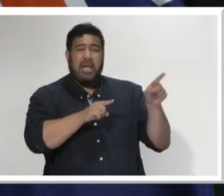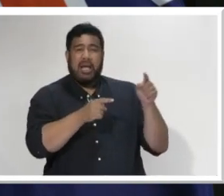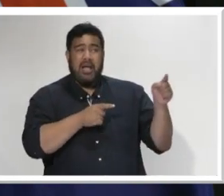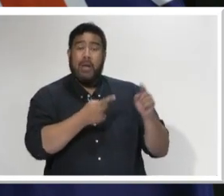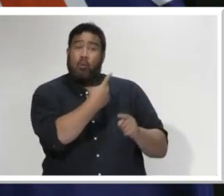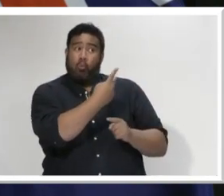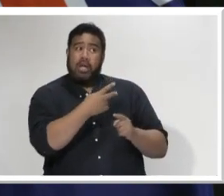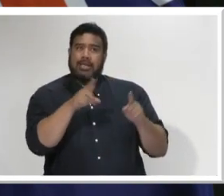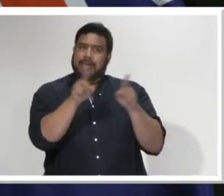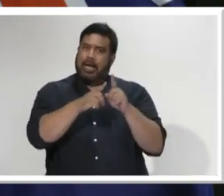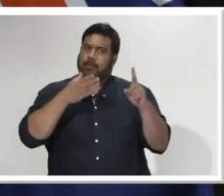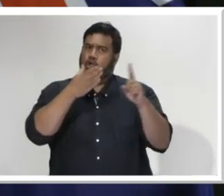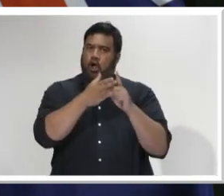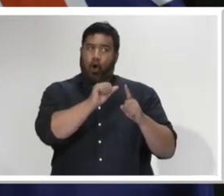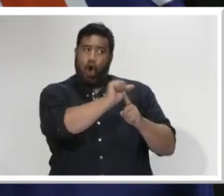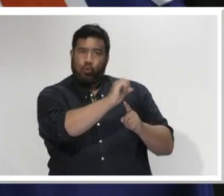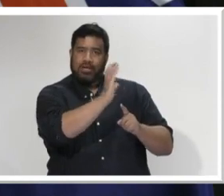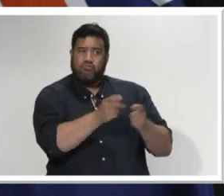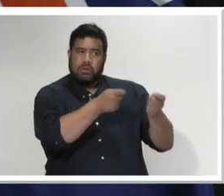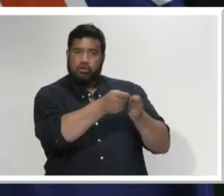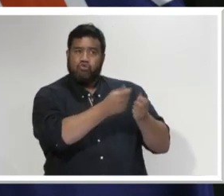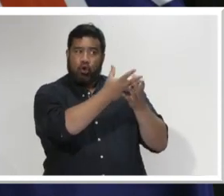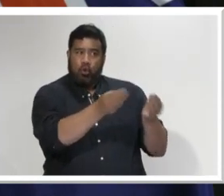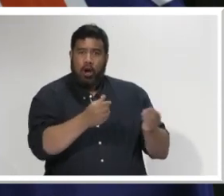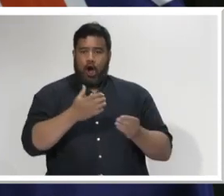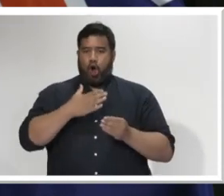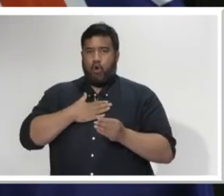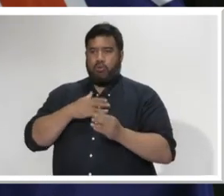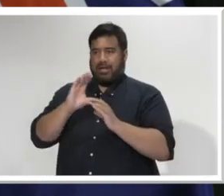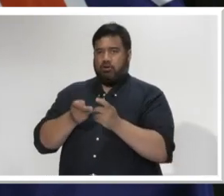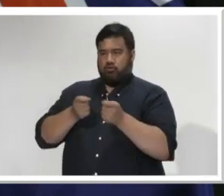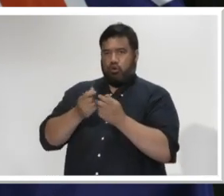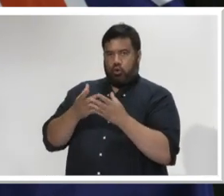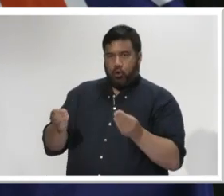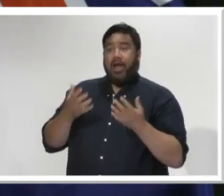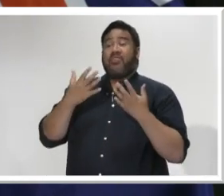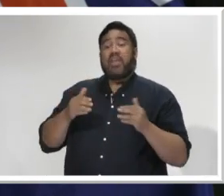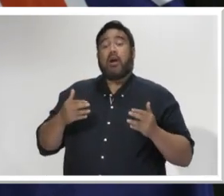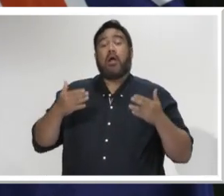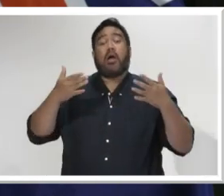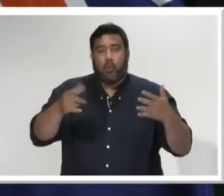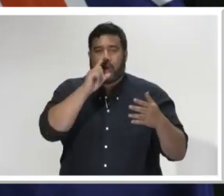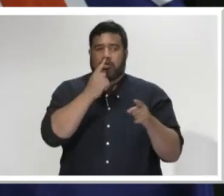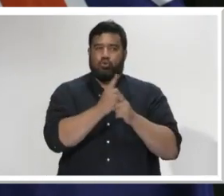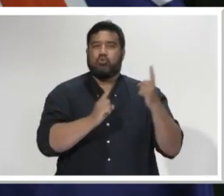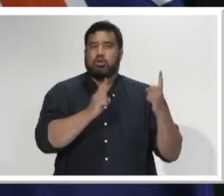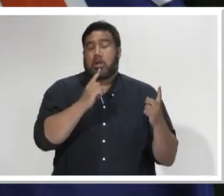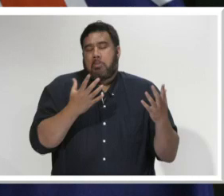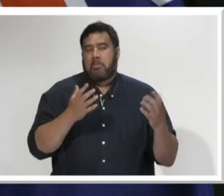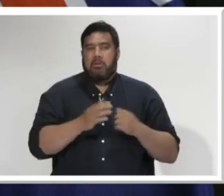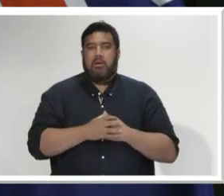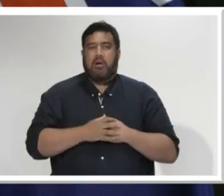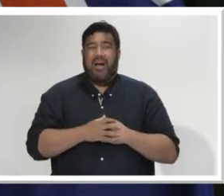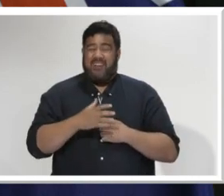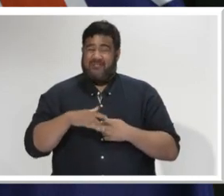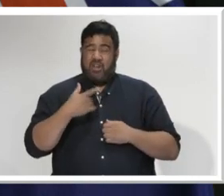control in our own countries, and then we can talk about together what we're able to achieve. For both of us, I anticipate that border restrictions